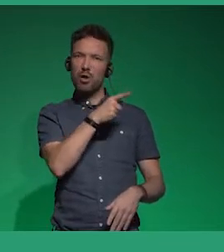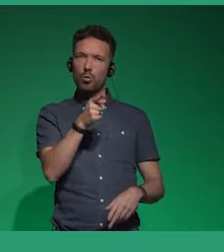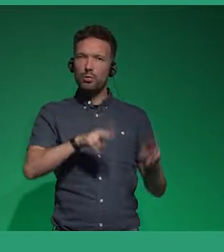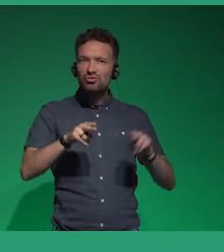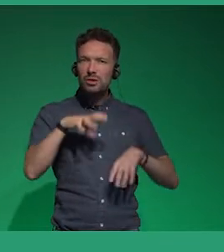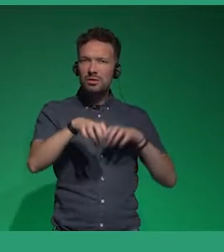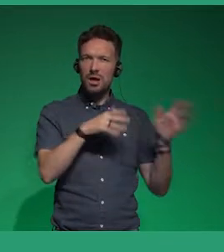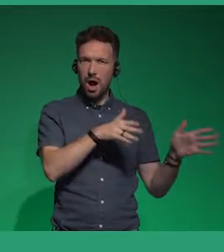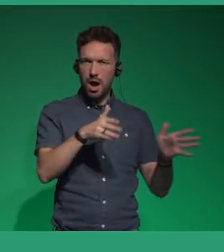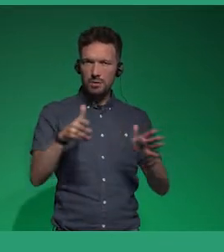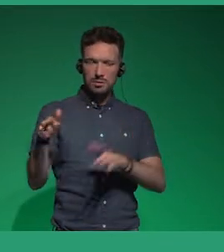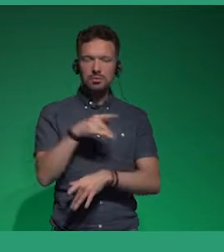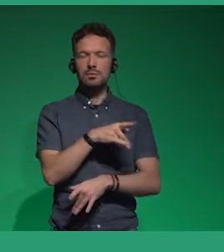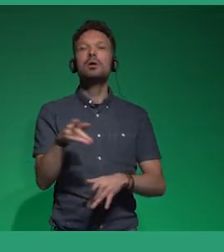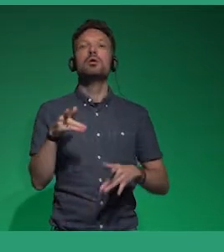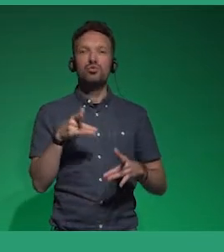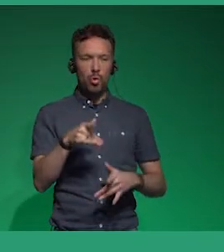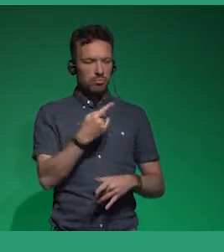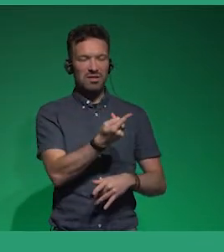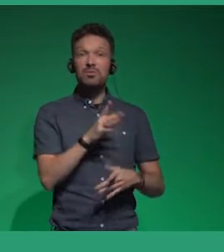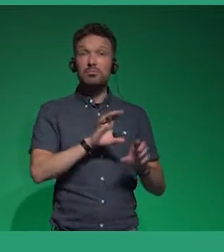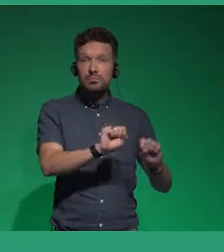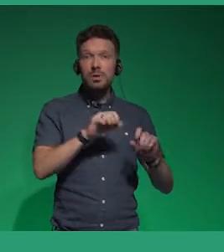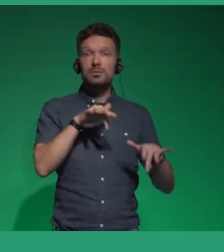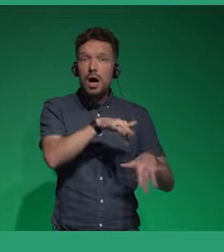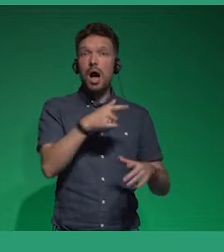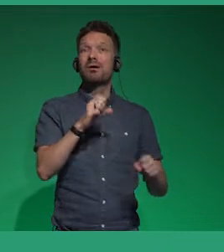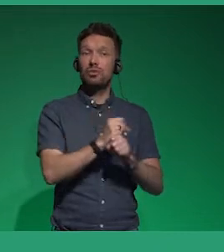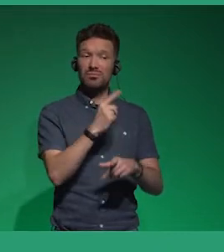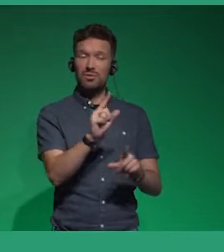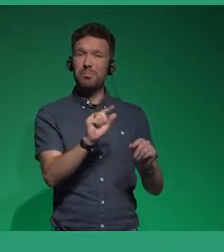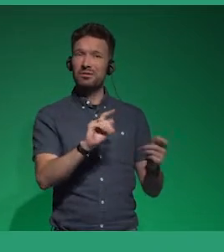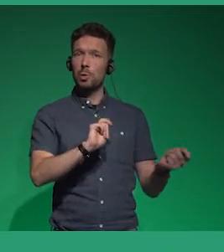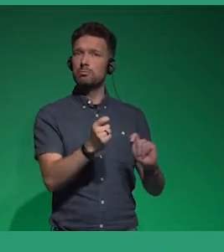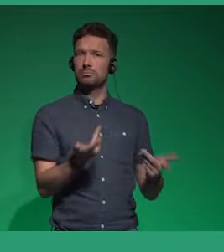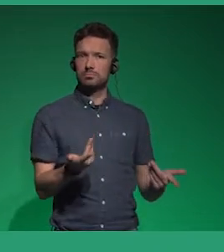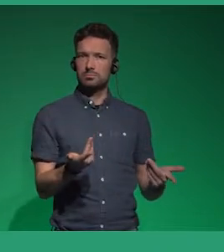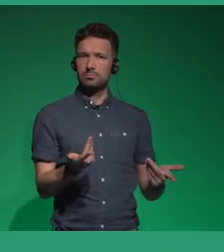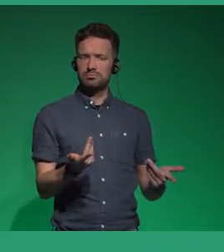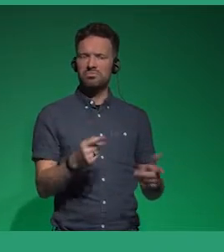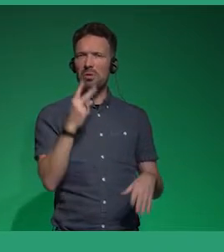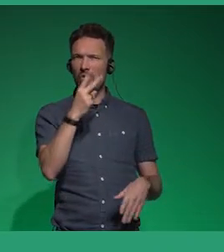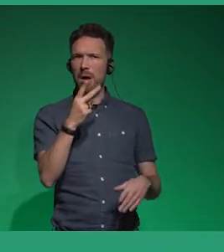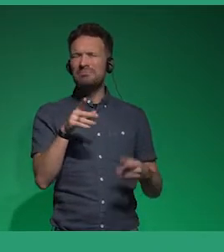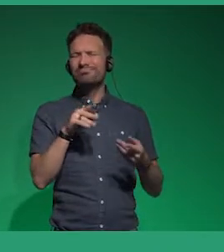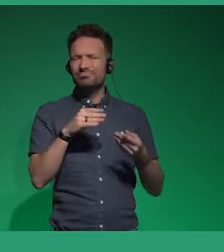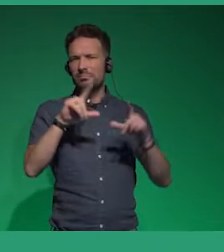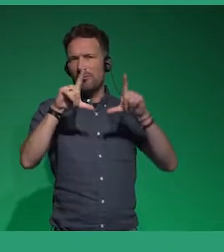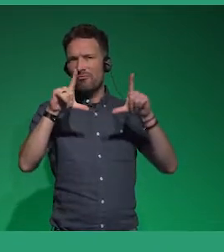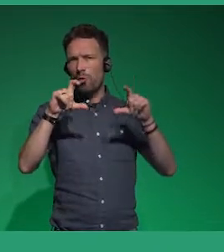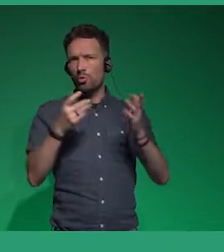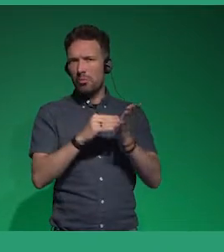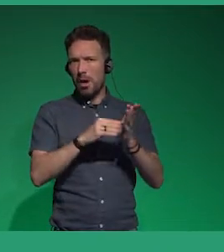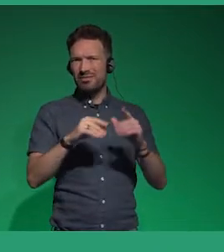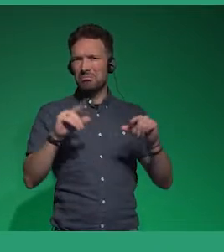That's illustrated here in this rather complicated graph, but we have our forest plots in dark green on the left side, and